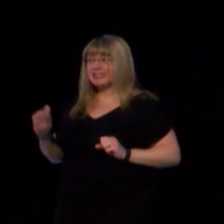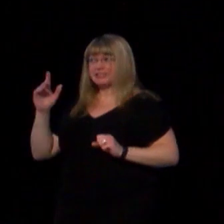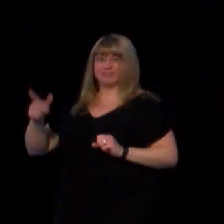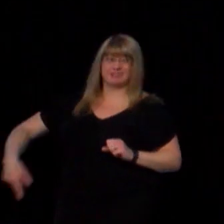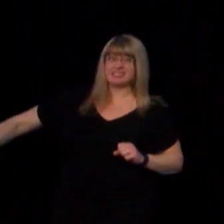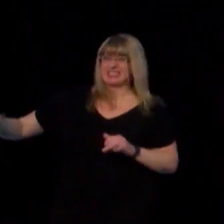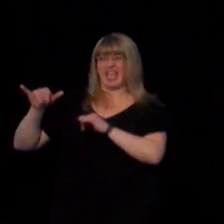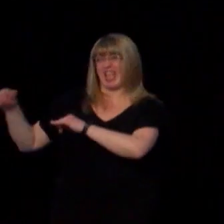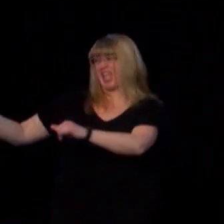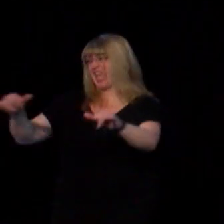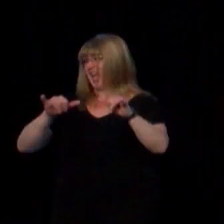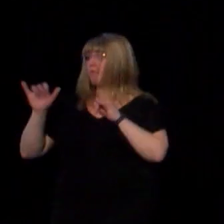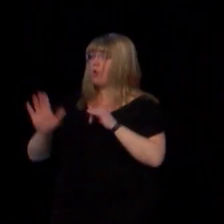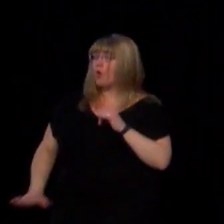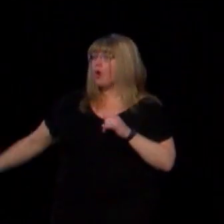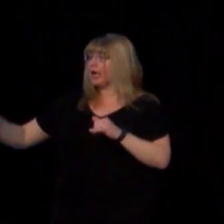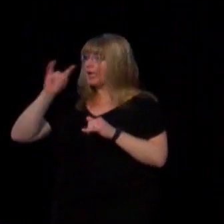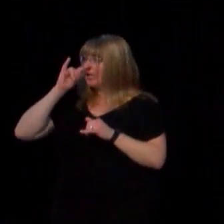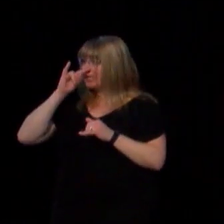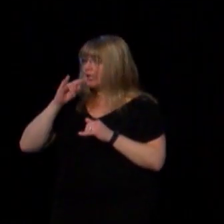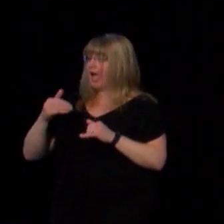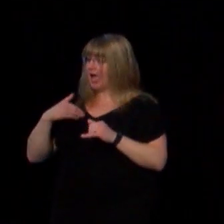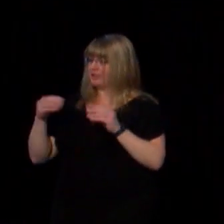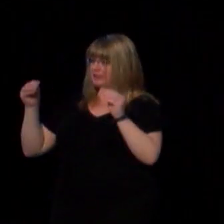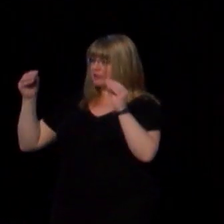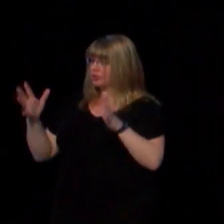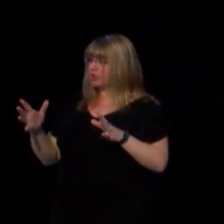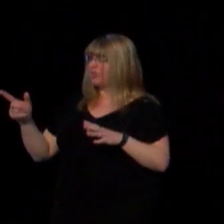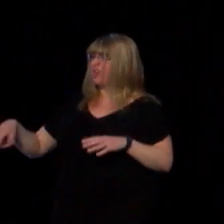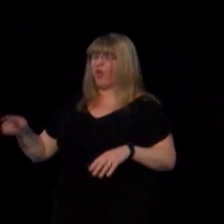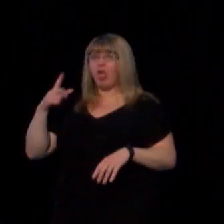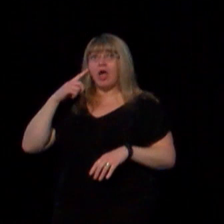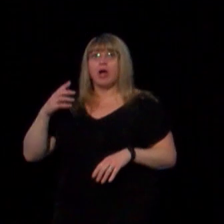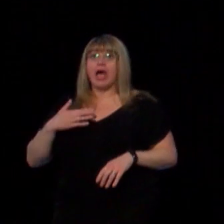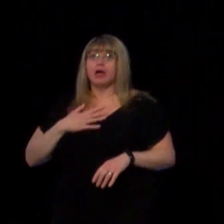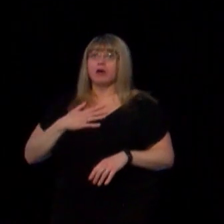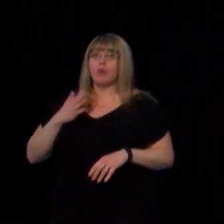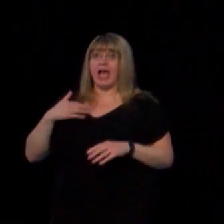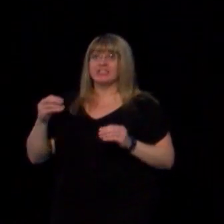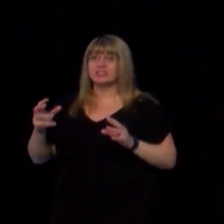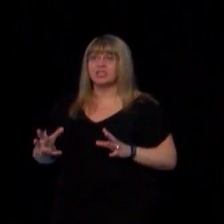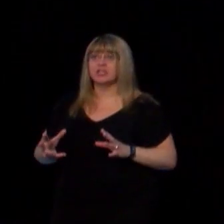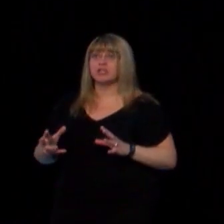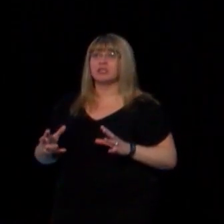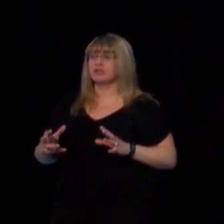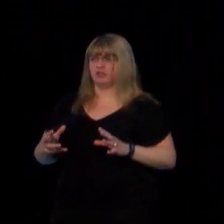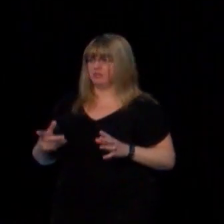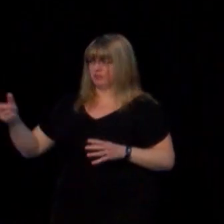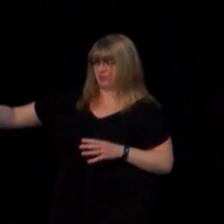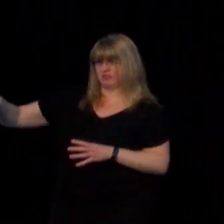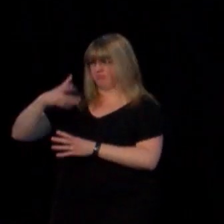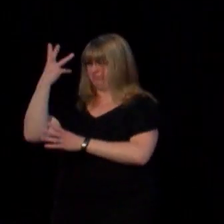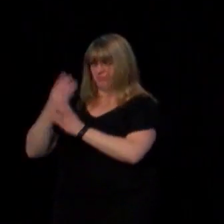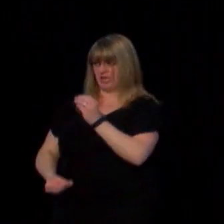parents, whether or not your child has a teacher is not one of those concerns.